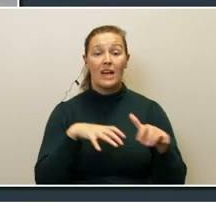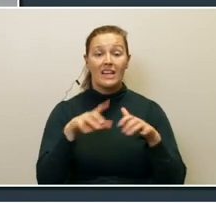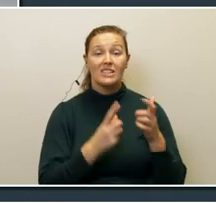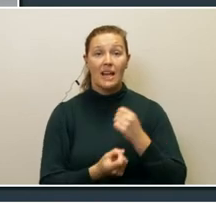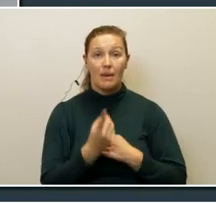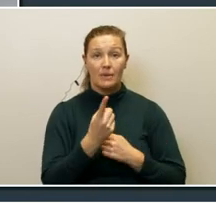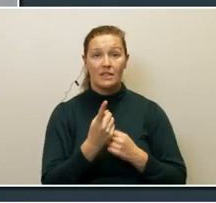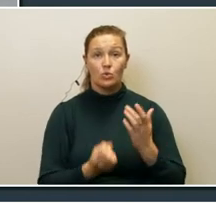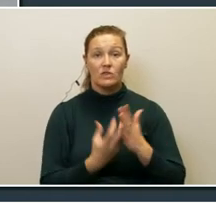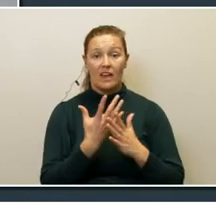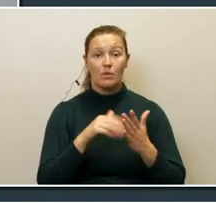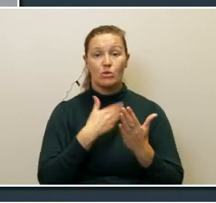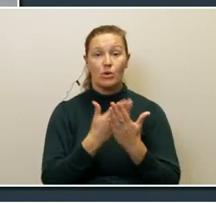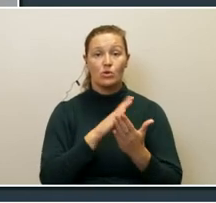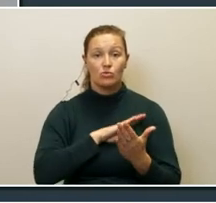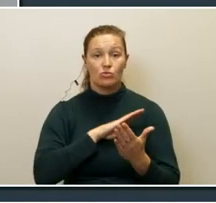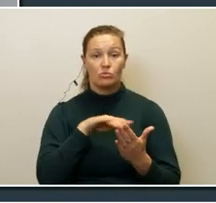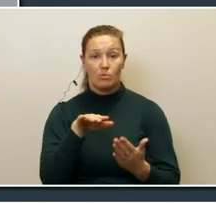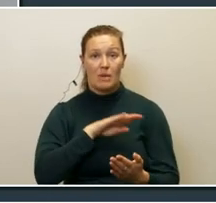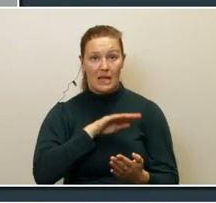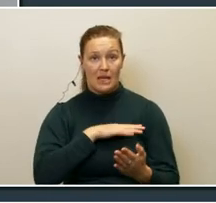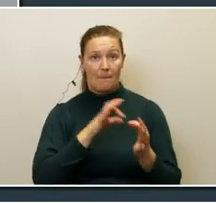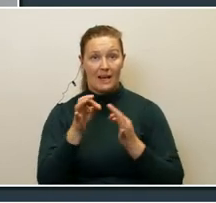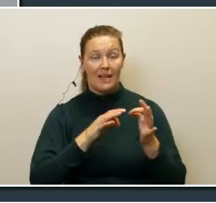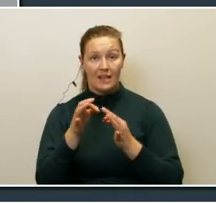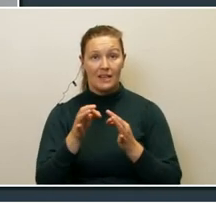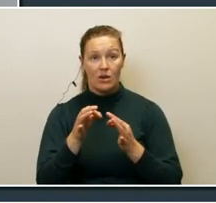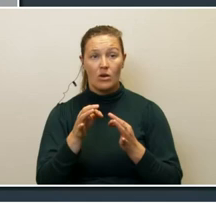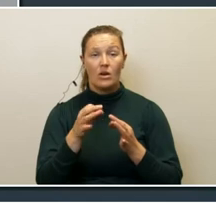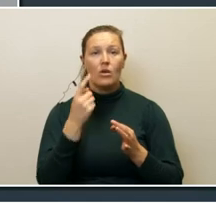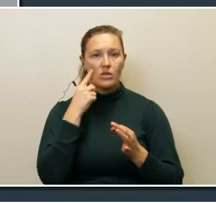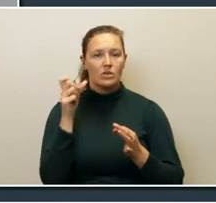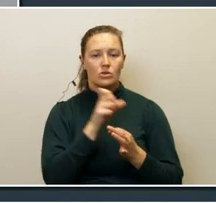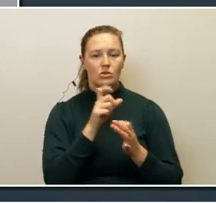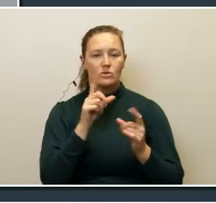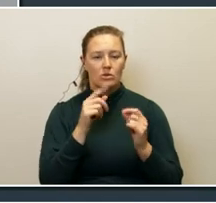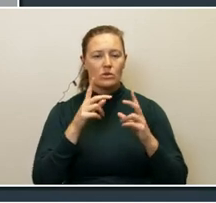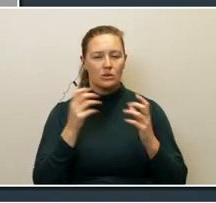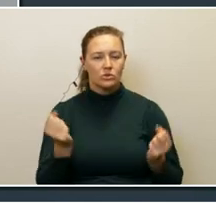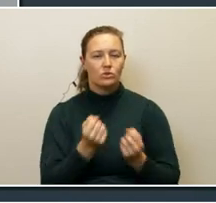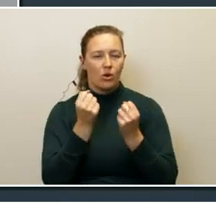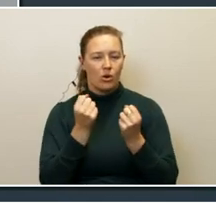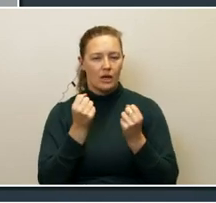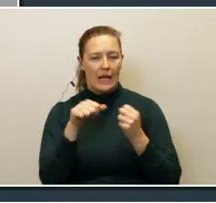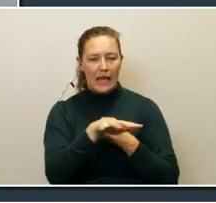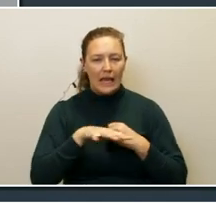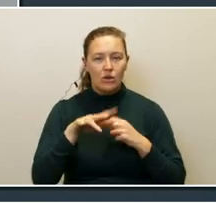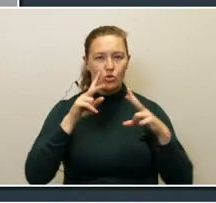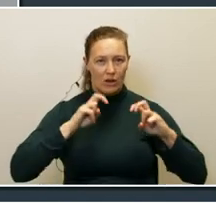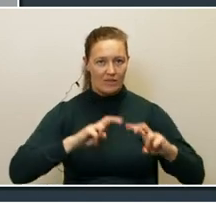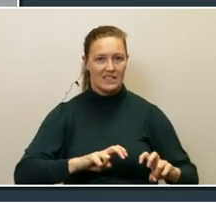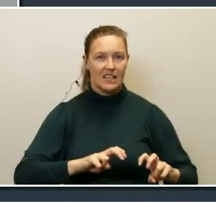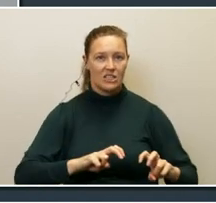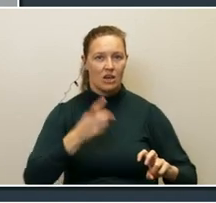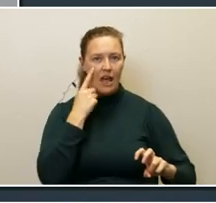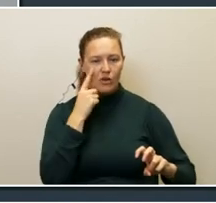developing the proposed regional park, we do urge robust ecological investigation.